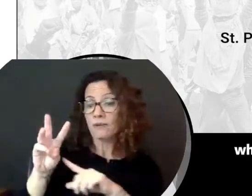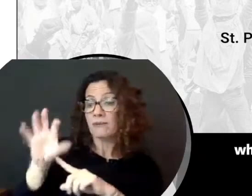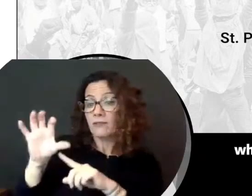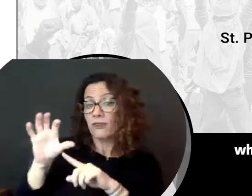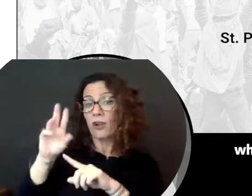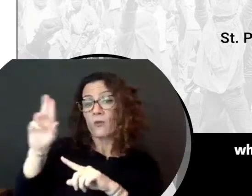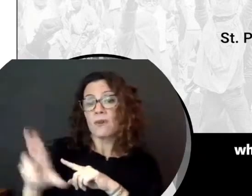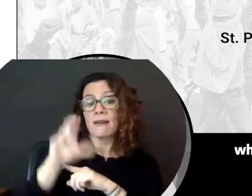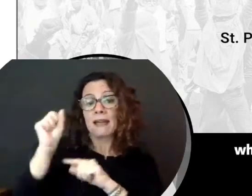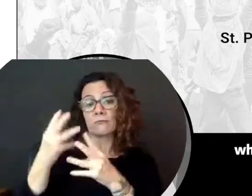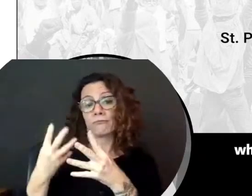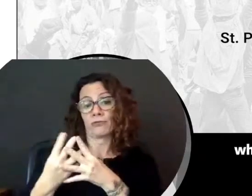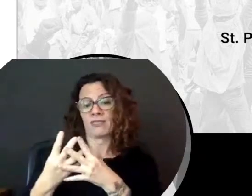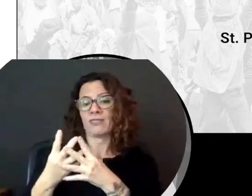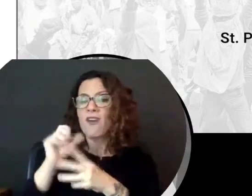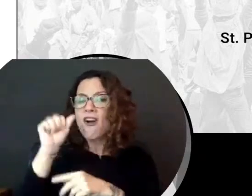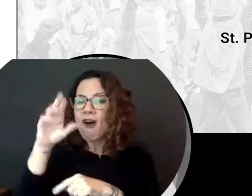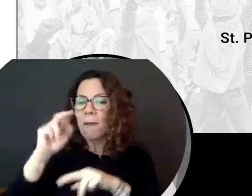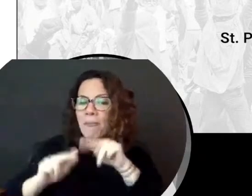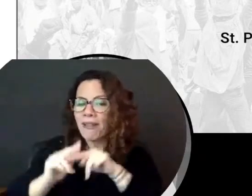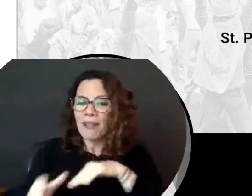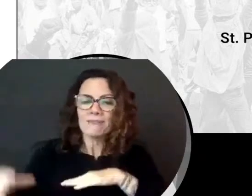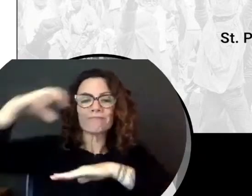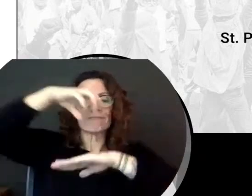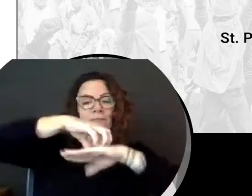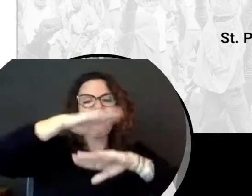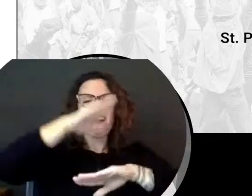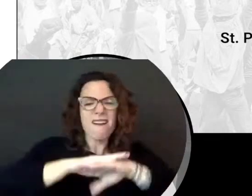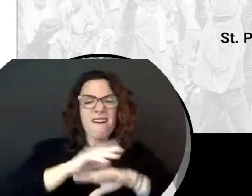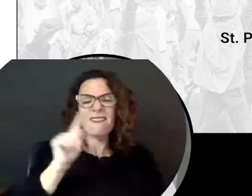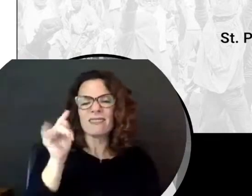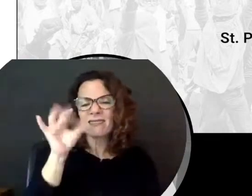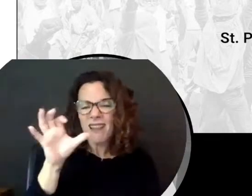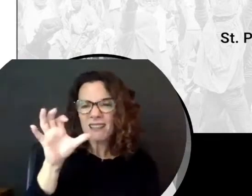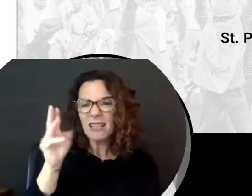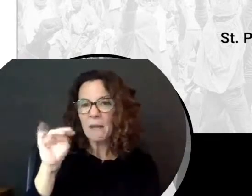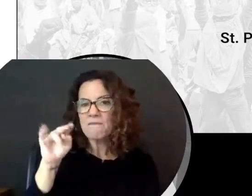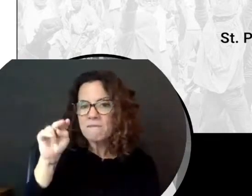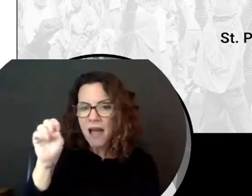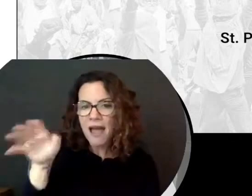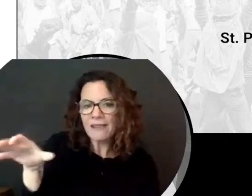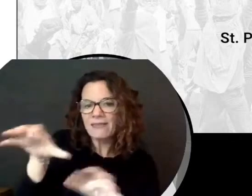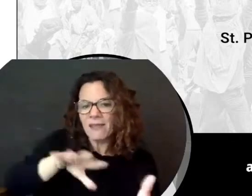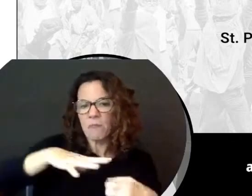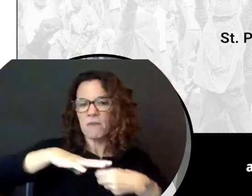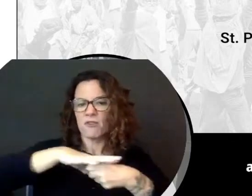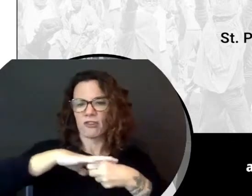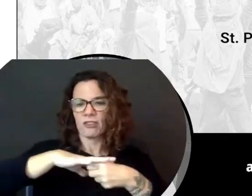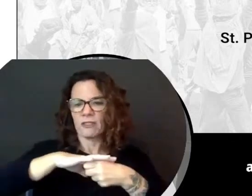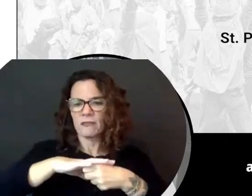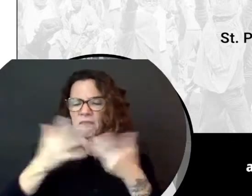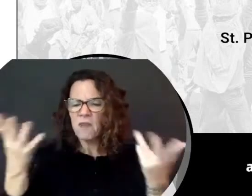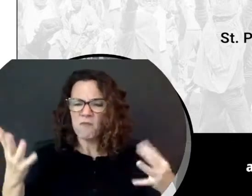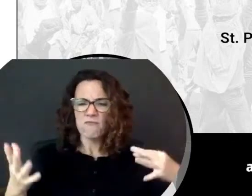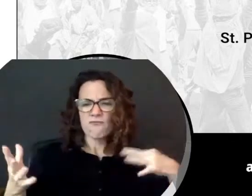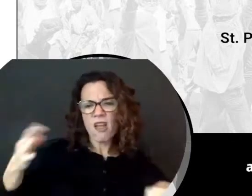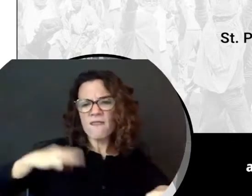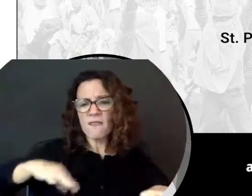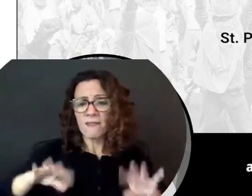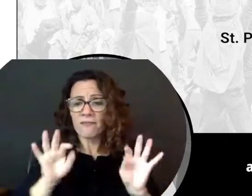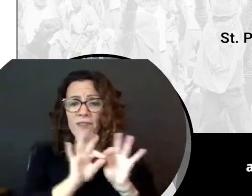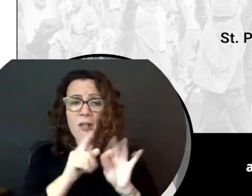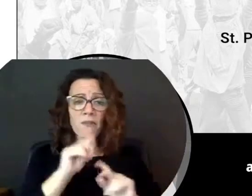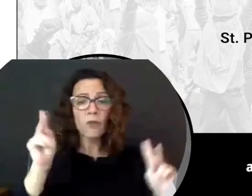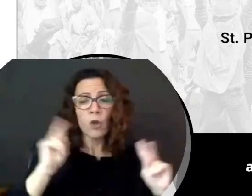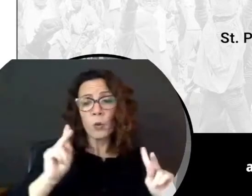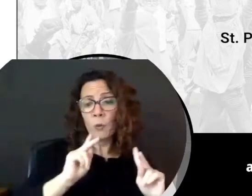profit over the value of human life is heavily emphasized? The staggering 2.2 million prisoners generating a wealth